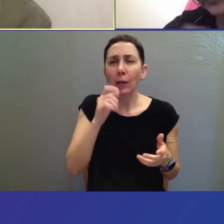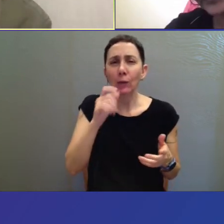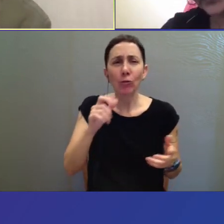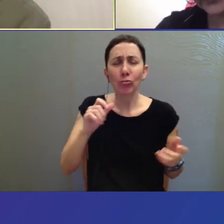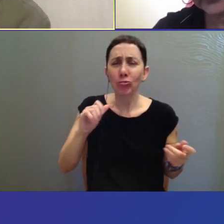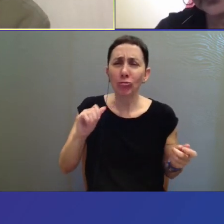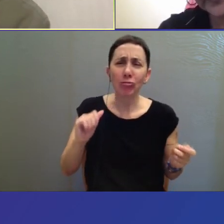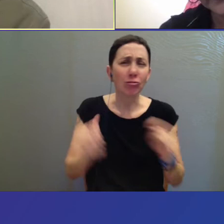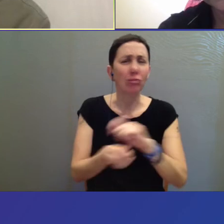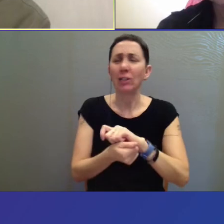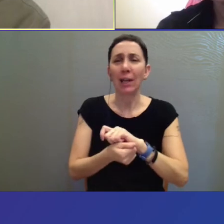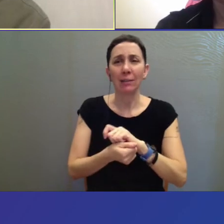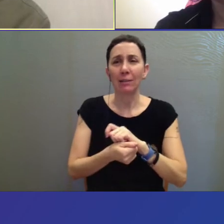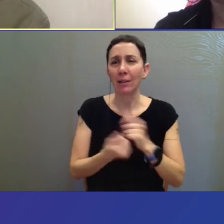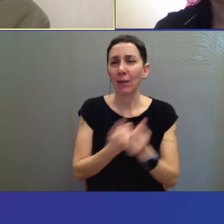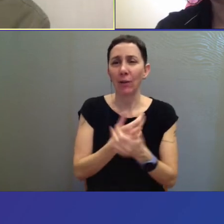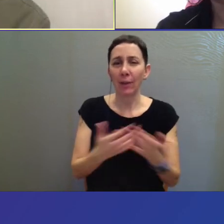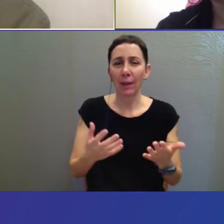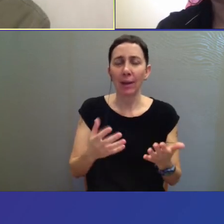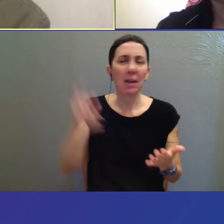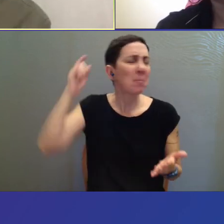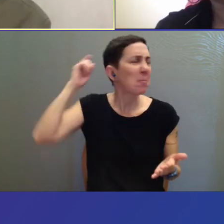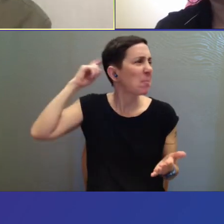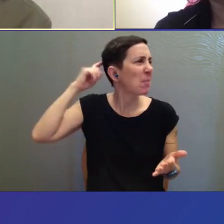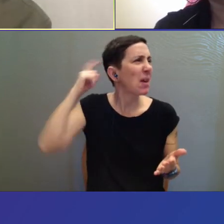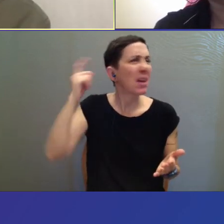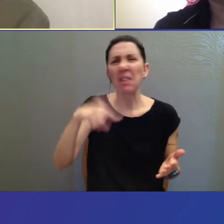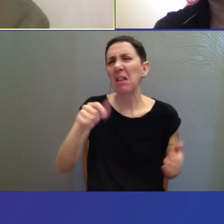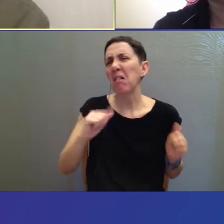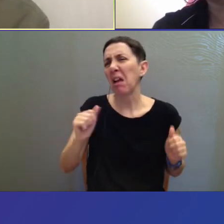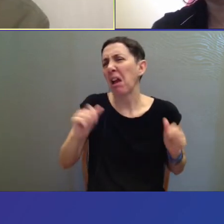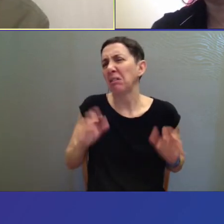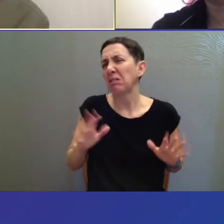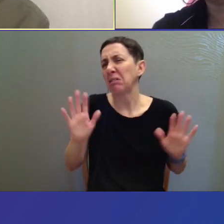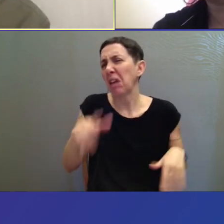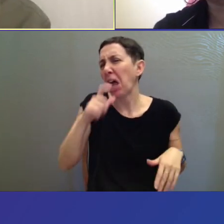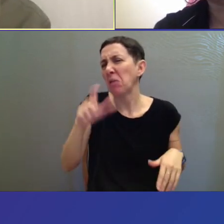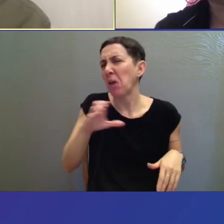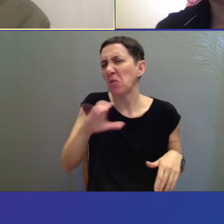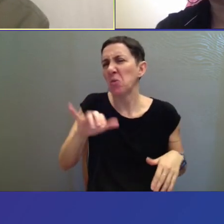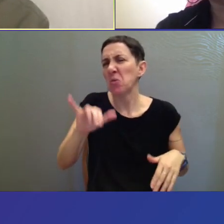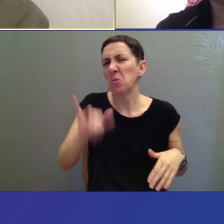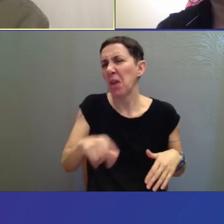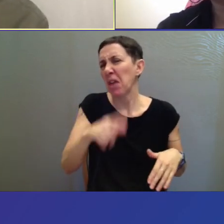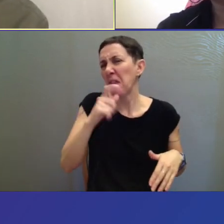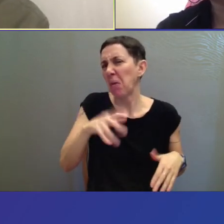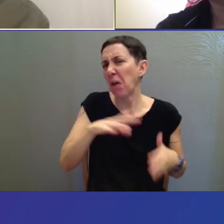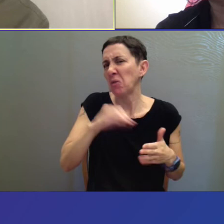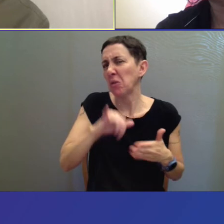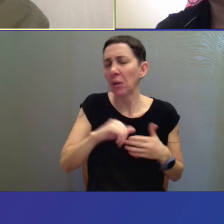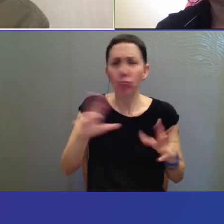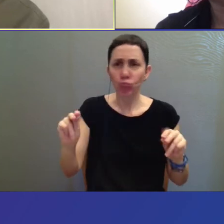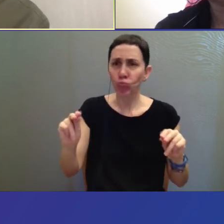In the back of my head, for example, I don't say, oh, they're actors, I don't have to do this, I don't have to do that. No.